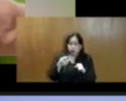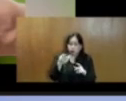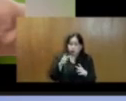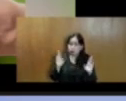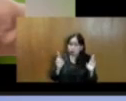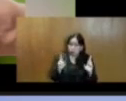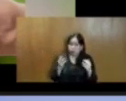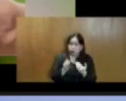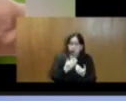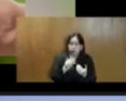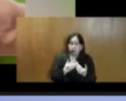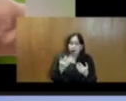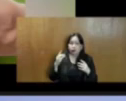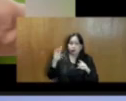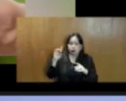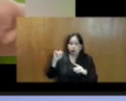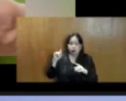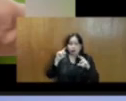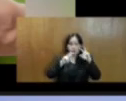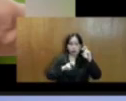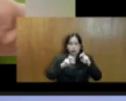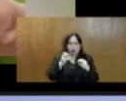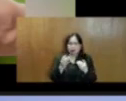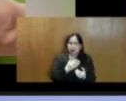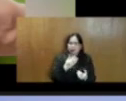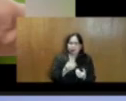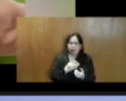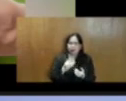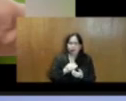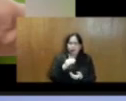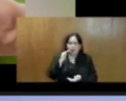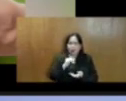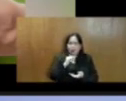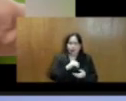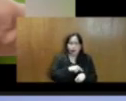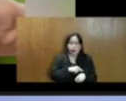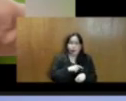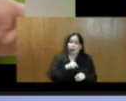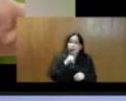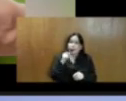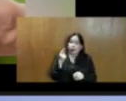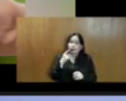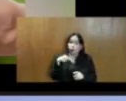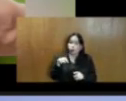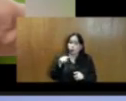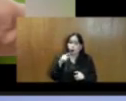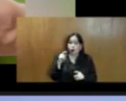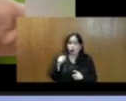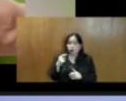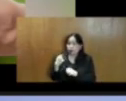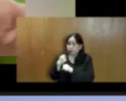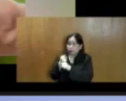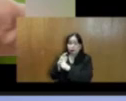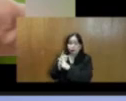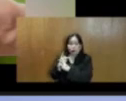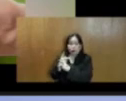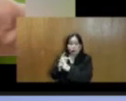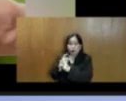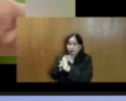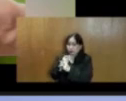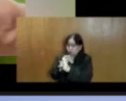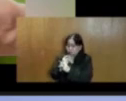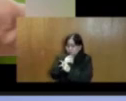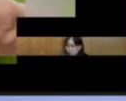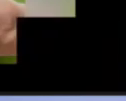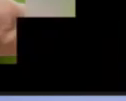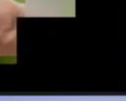and data analytics fundamentals. And it's not only going to be for those who are going to develop products, because